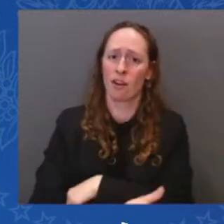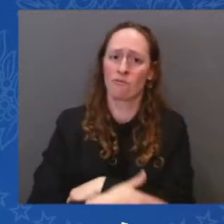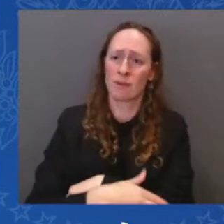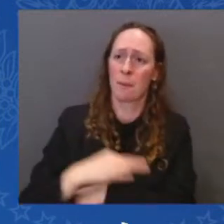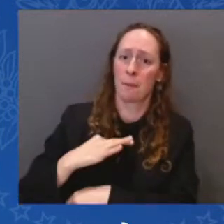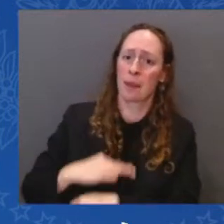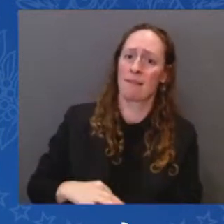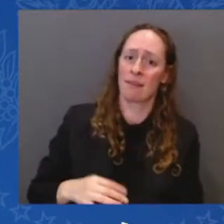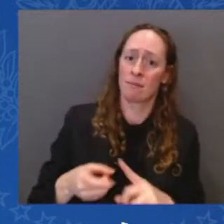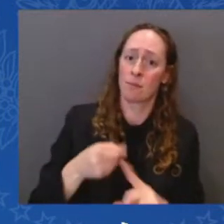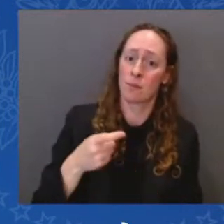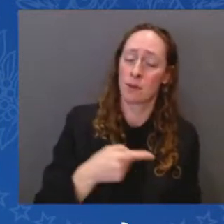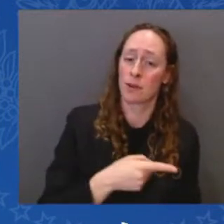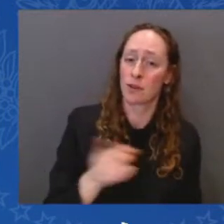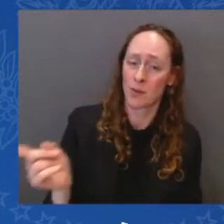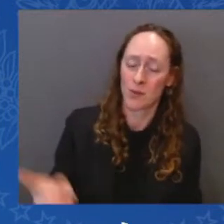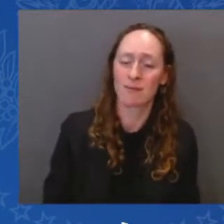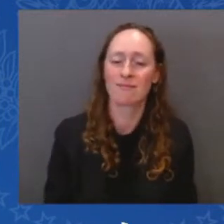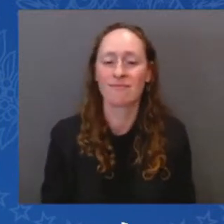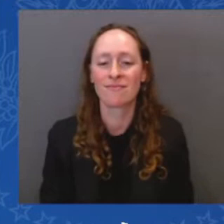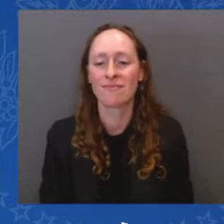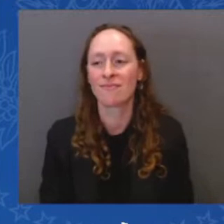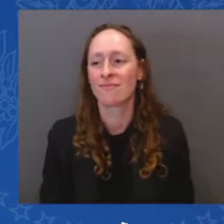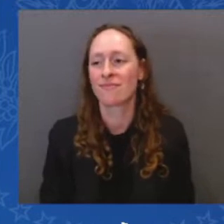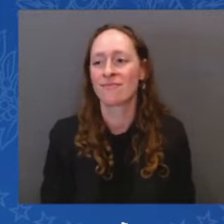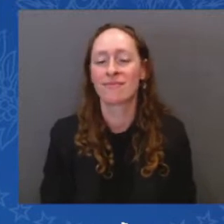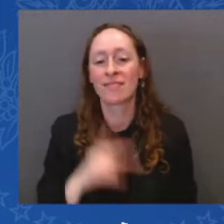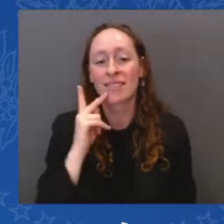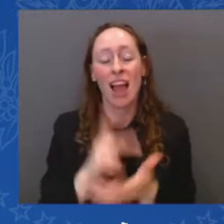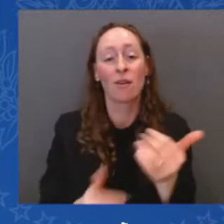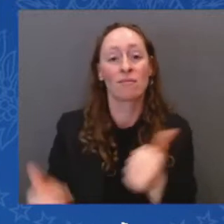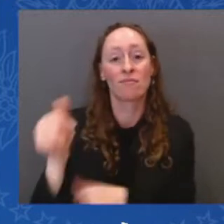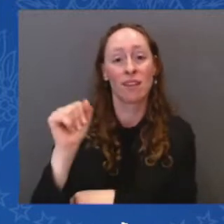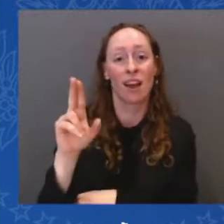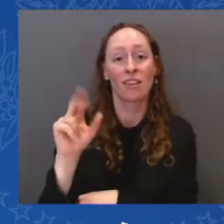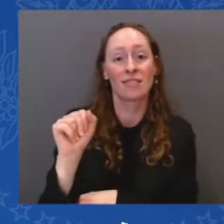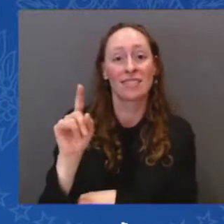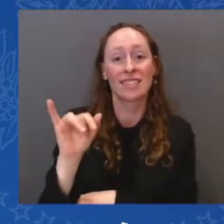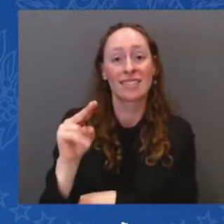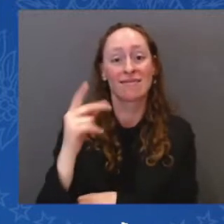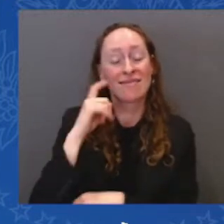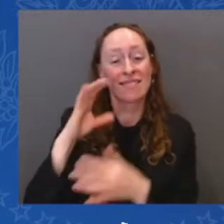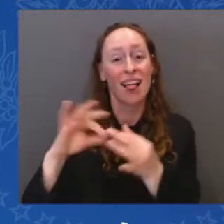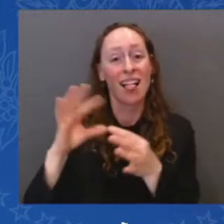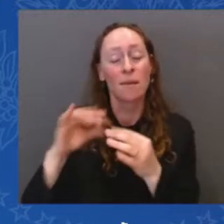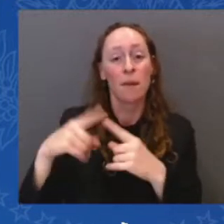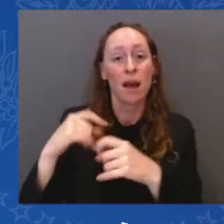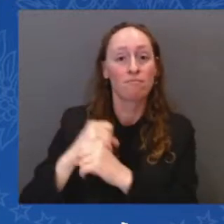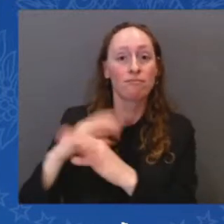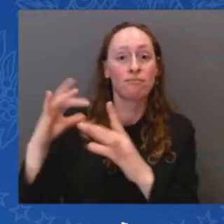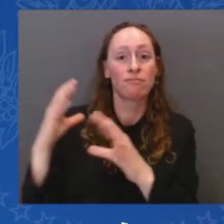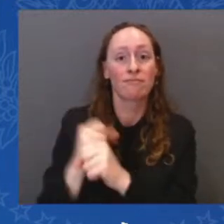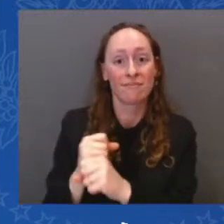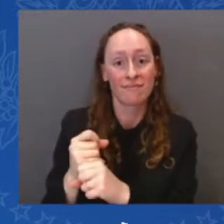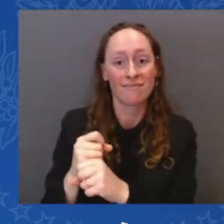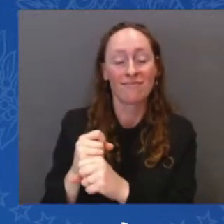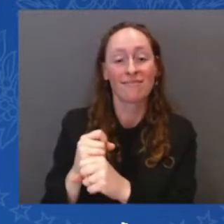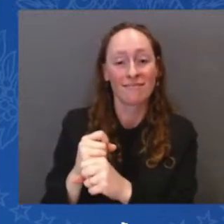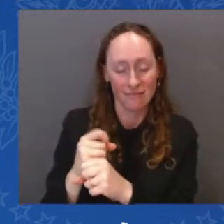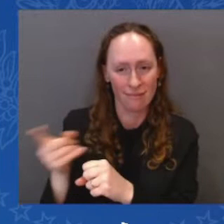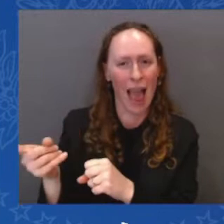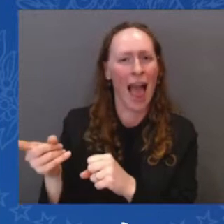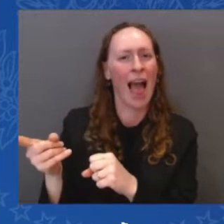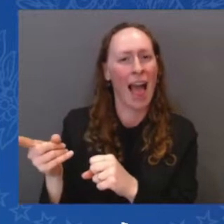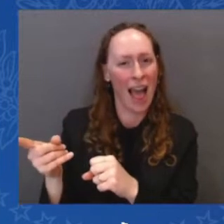Iraq. But the part of the story that stands out to me is the reason they were on Route Irish